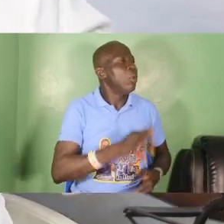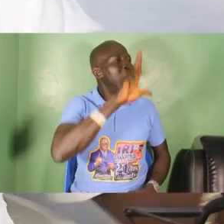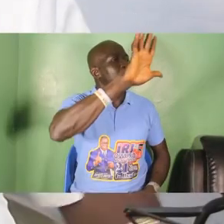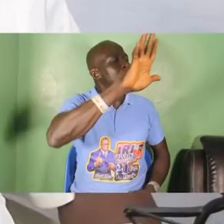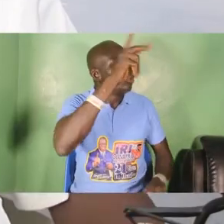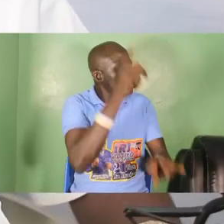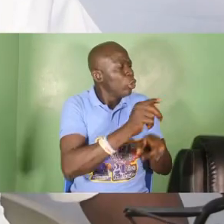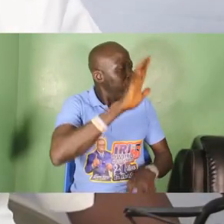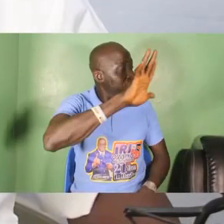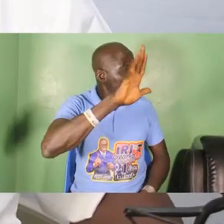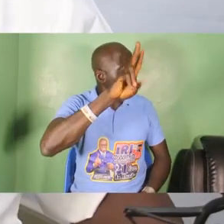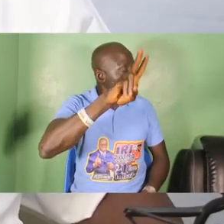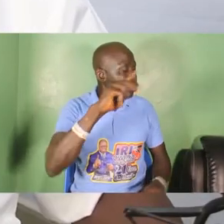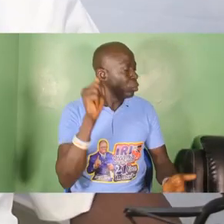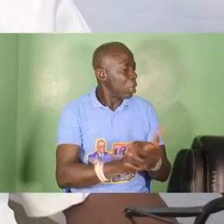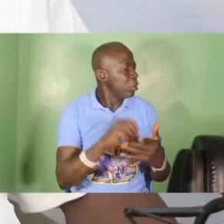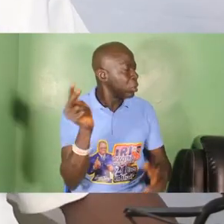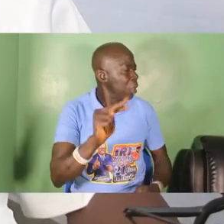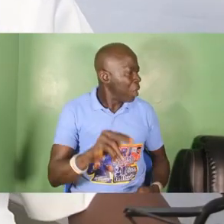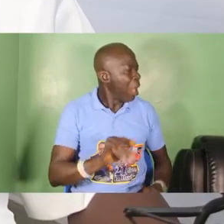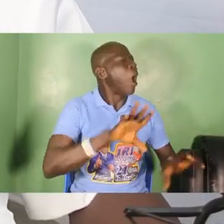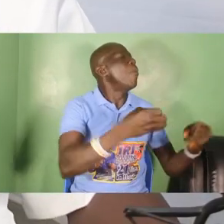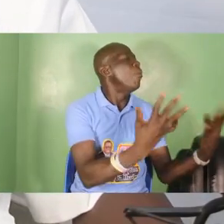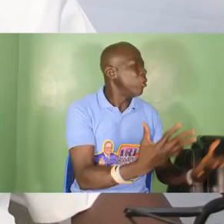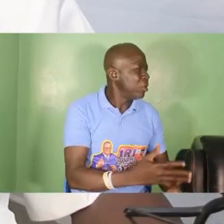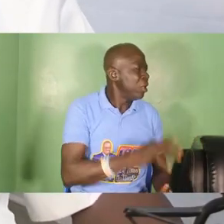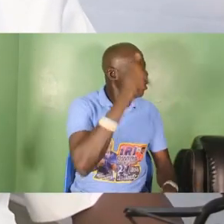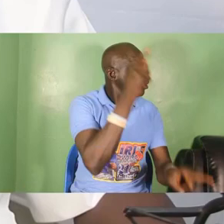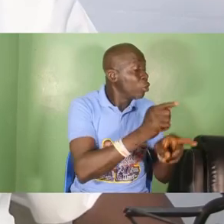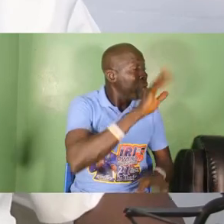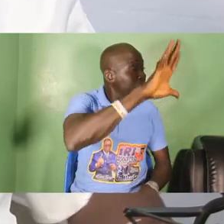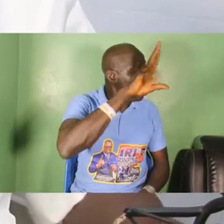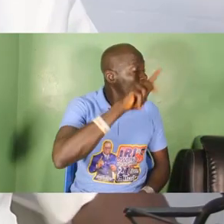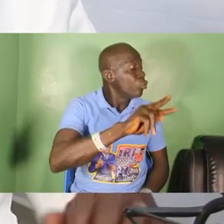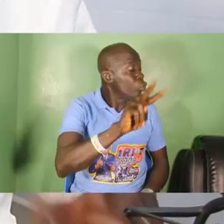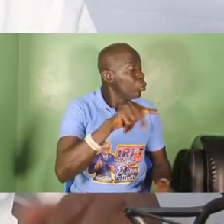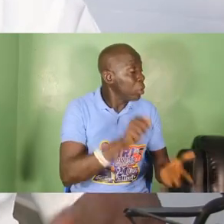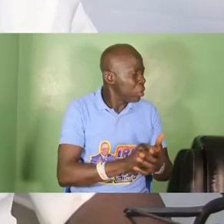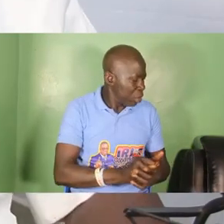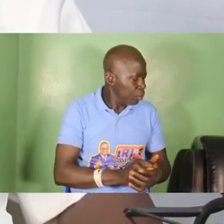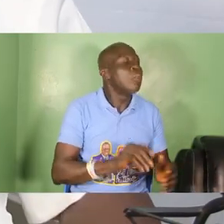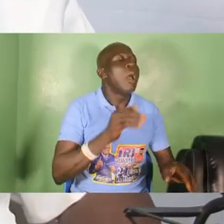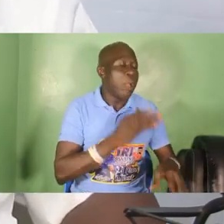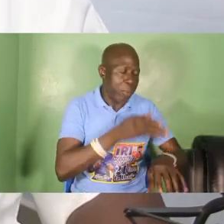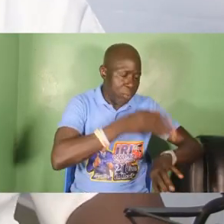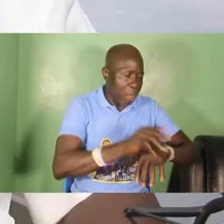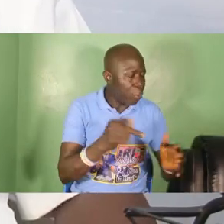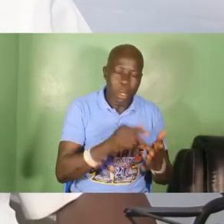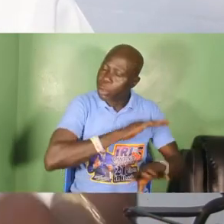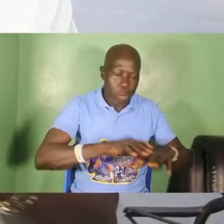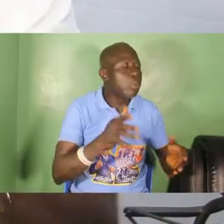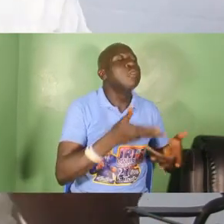just 2000 naira 52,000 how much? Just 2,000 era. Don't worry. After the program, don't pray